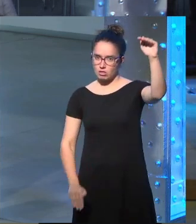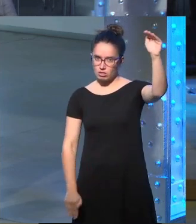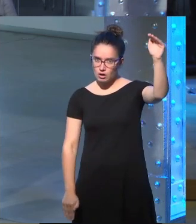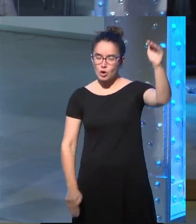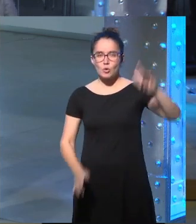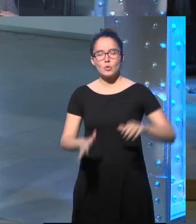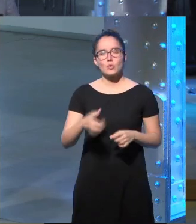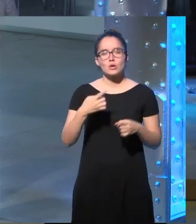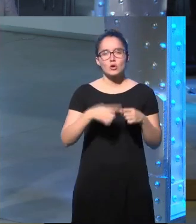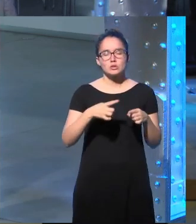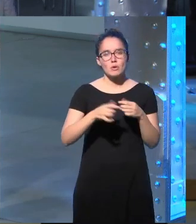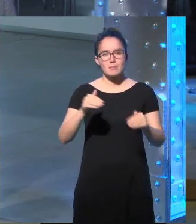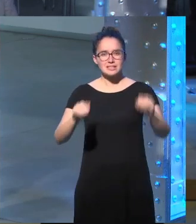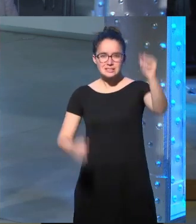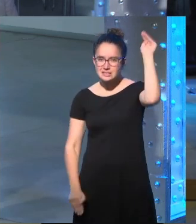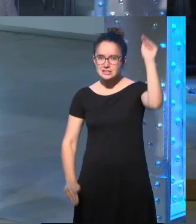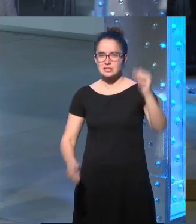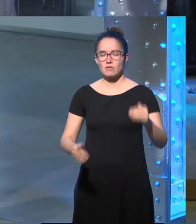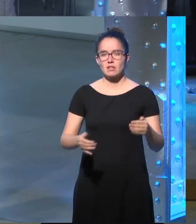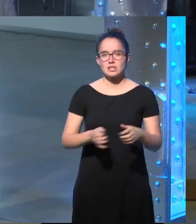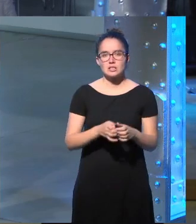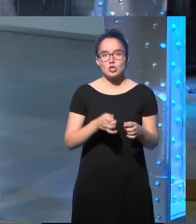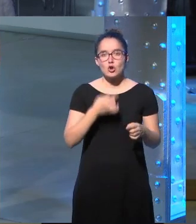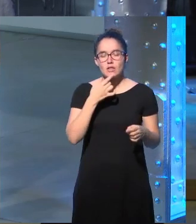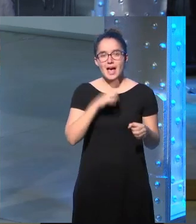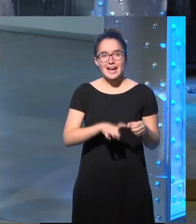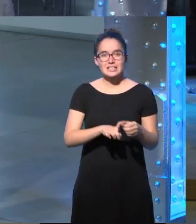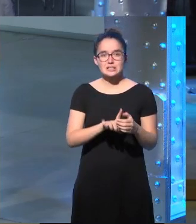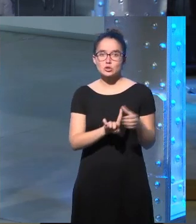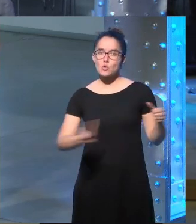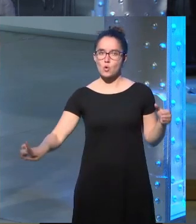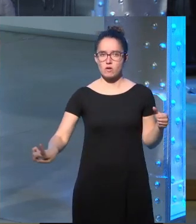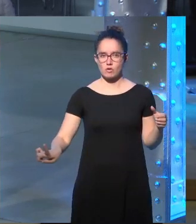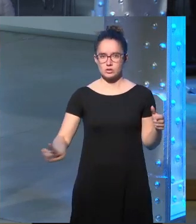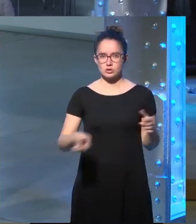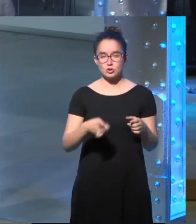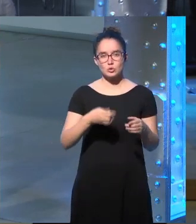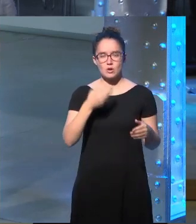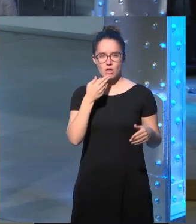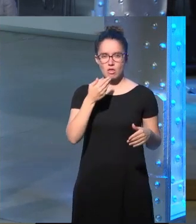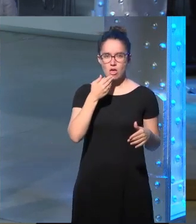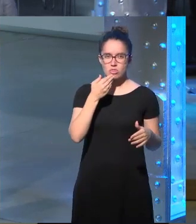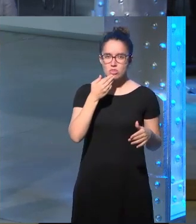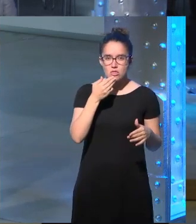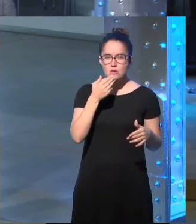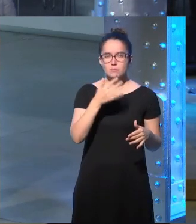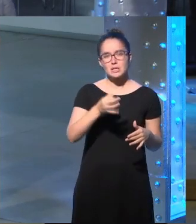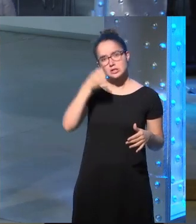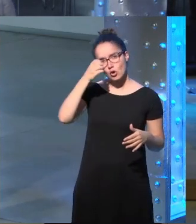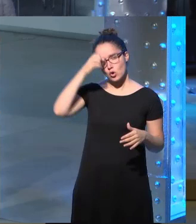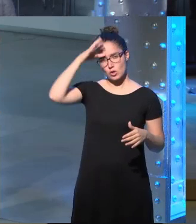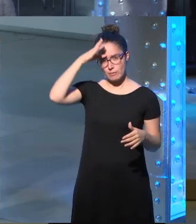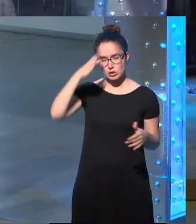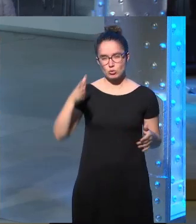One of the aspects where we can have more disparities is the excluded ones, and that is a age